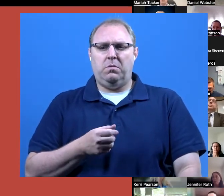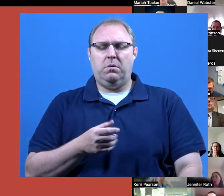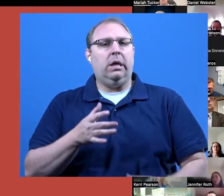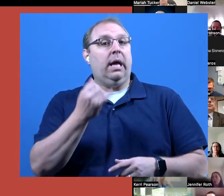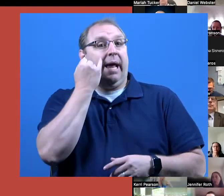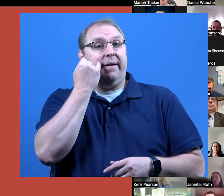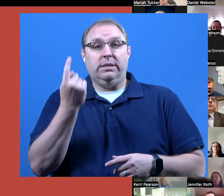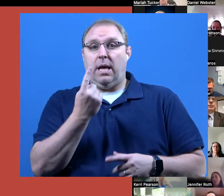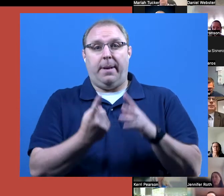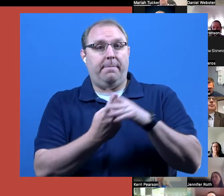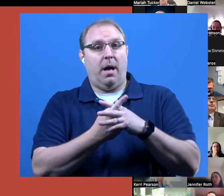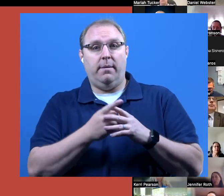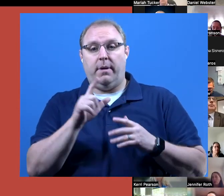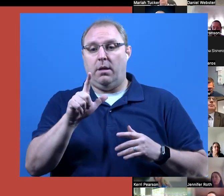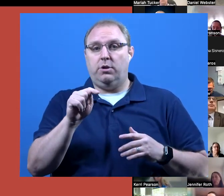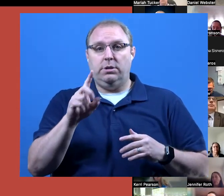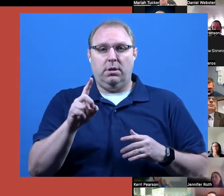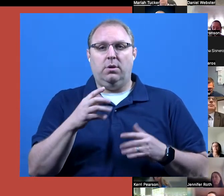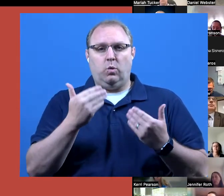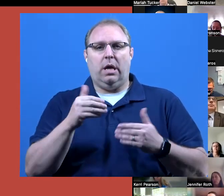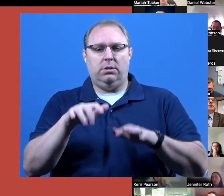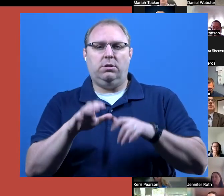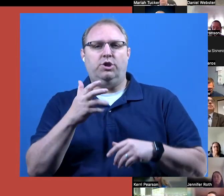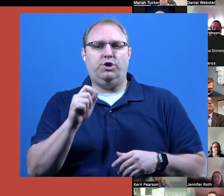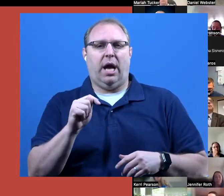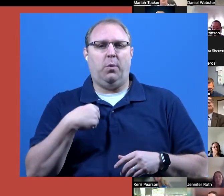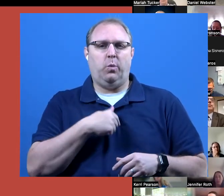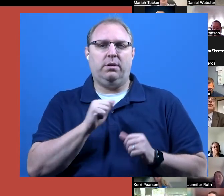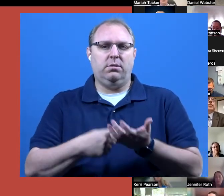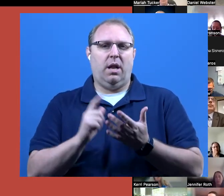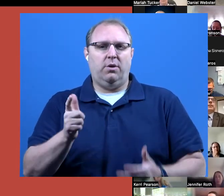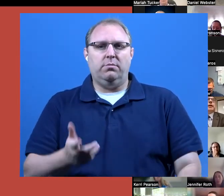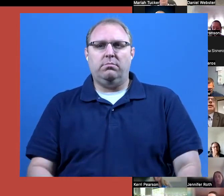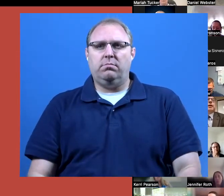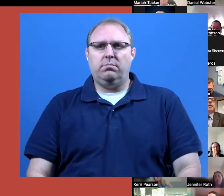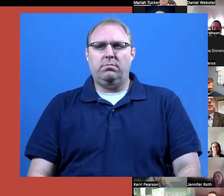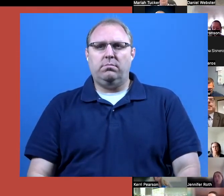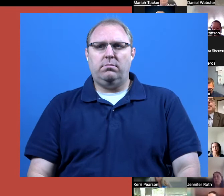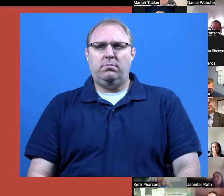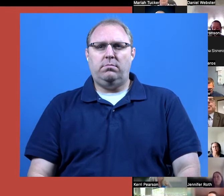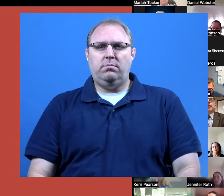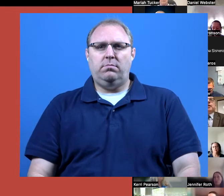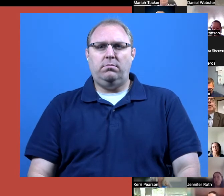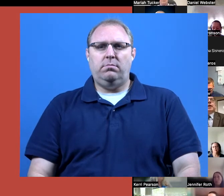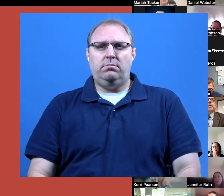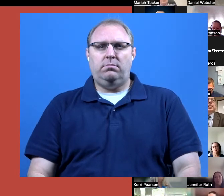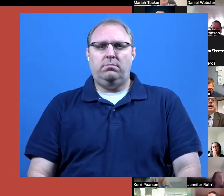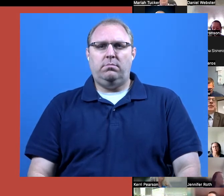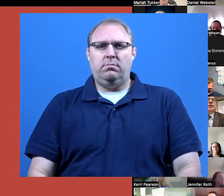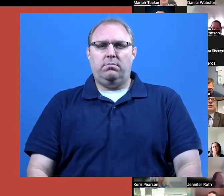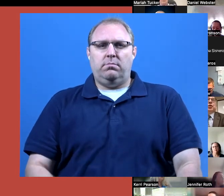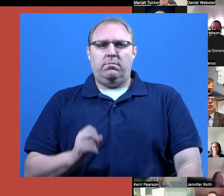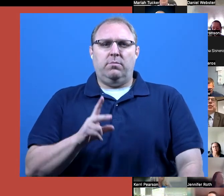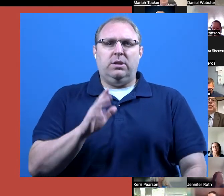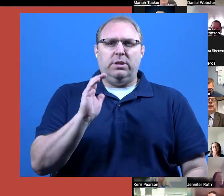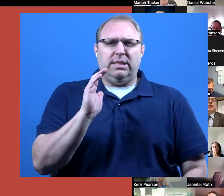get all of their paperwork in order before they ever make a decision. So it just depends. I It's think case